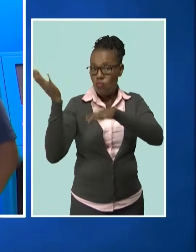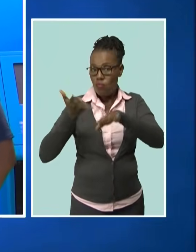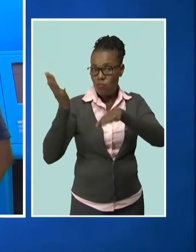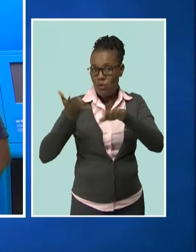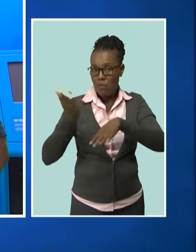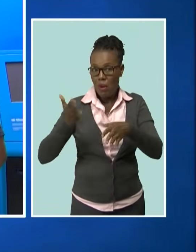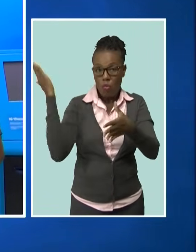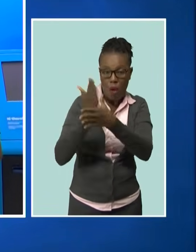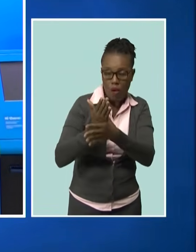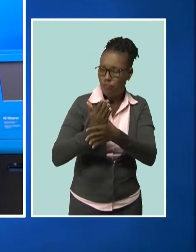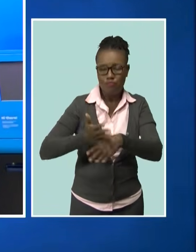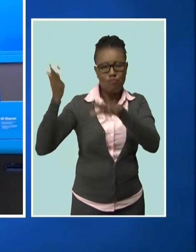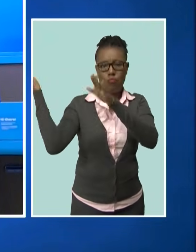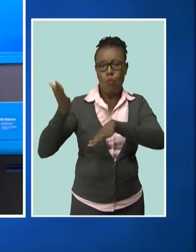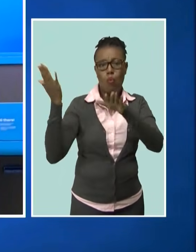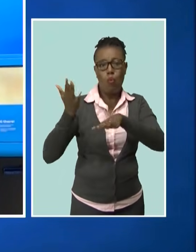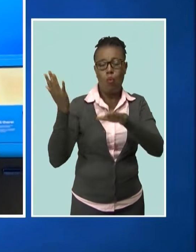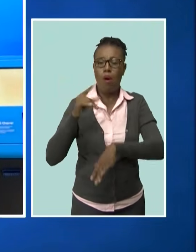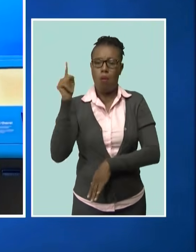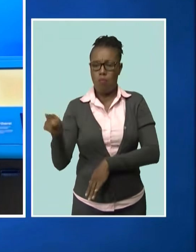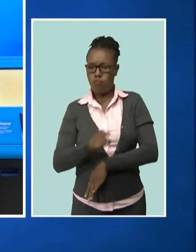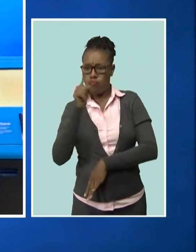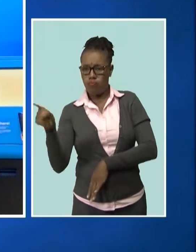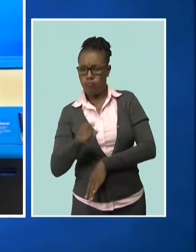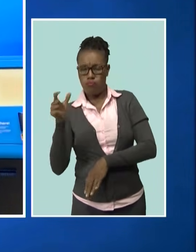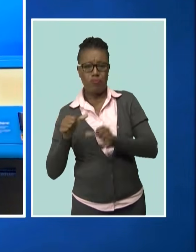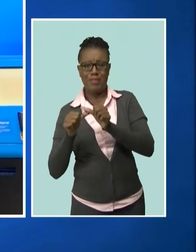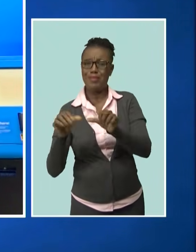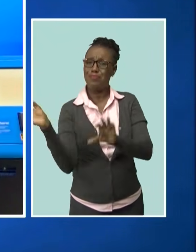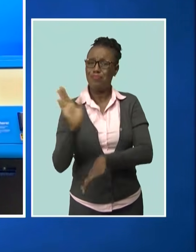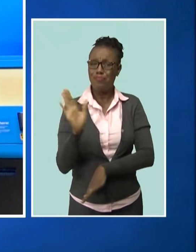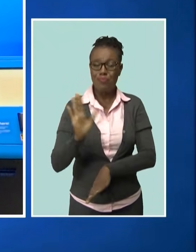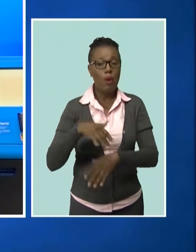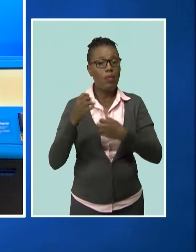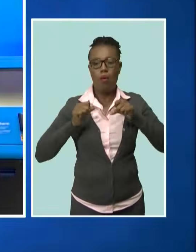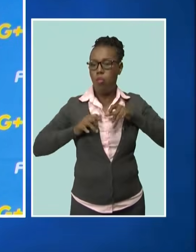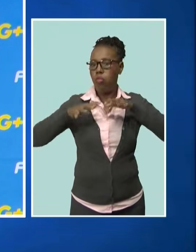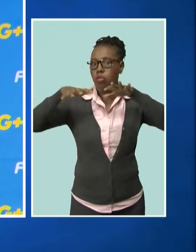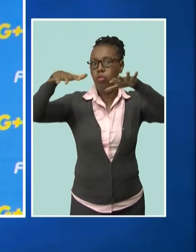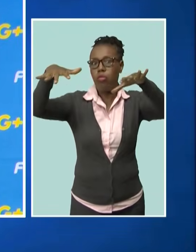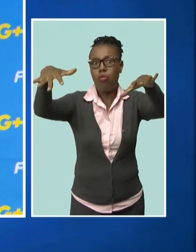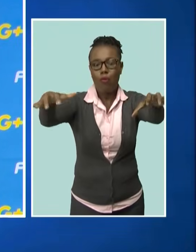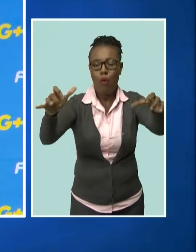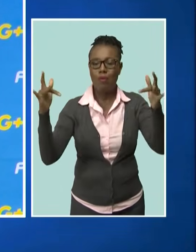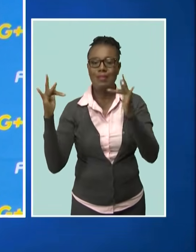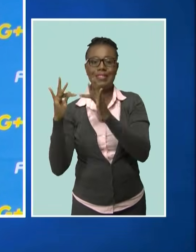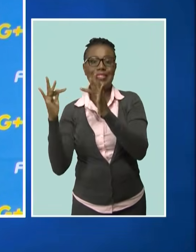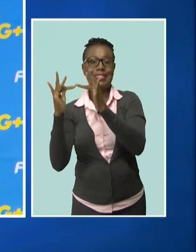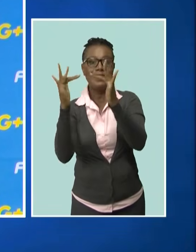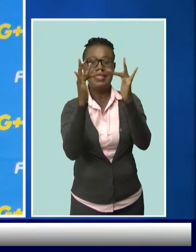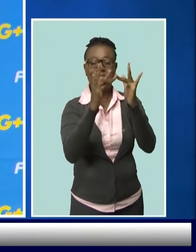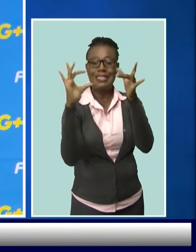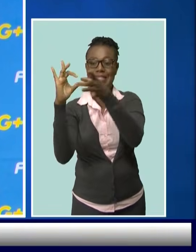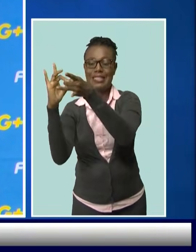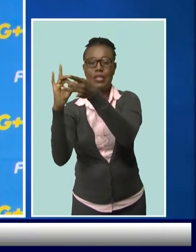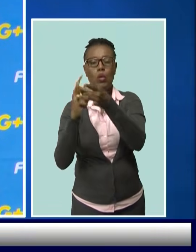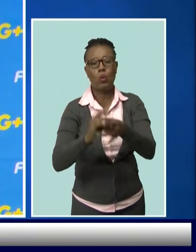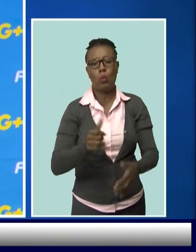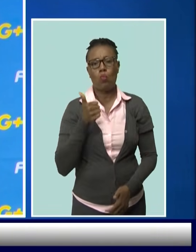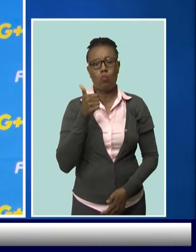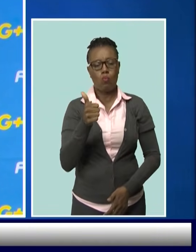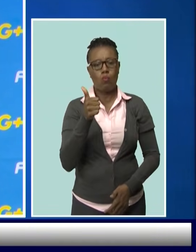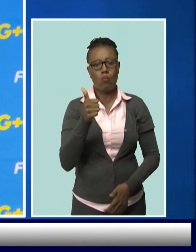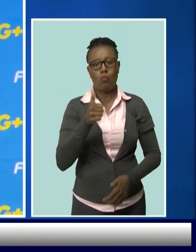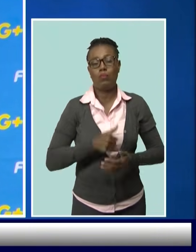buffer-free video, and far more dependable connections in crowded venues. This initial rollout of 5G